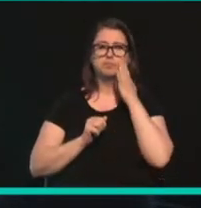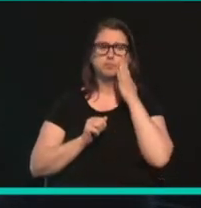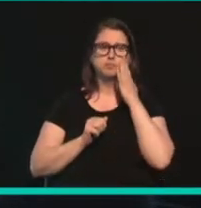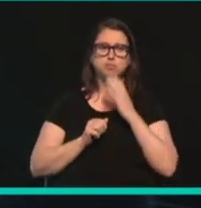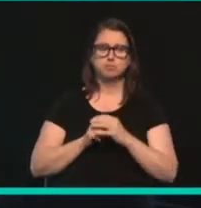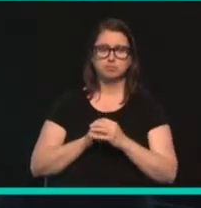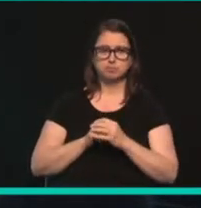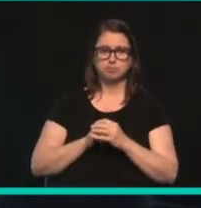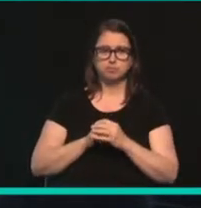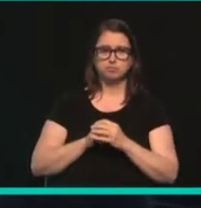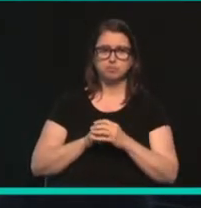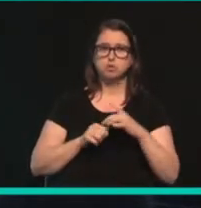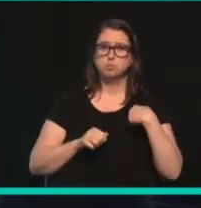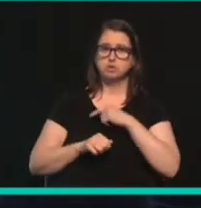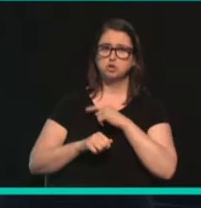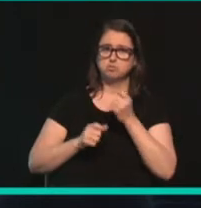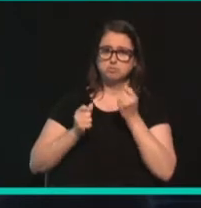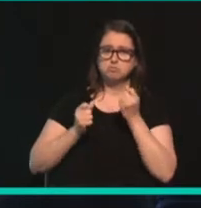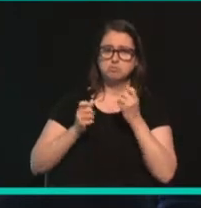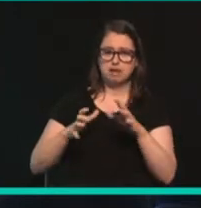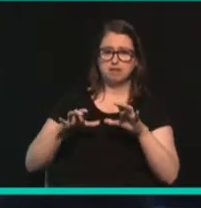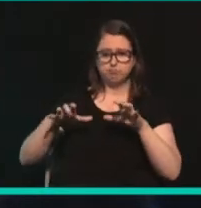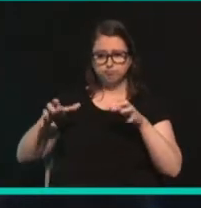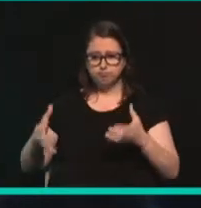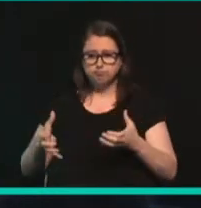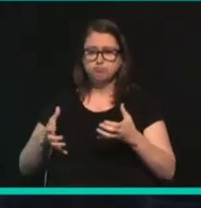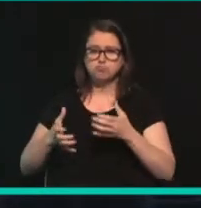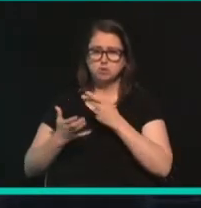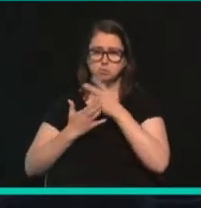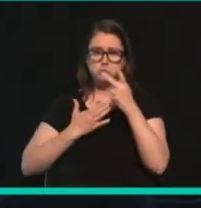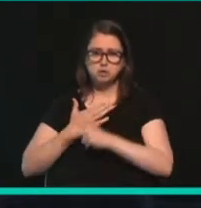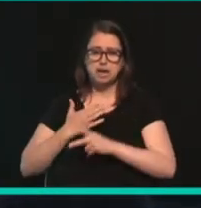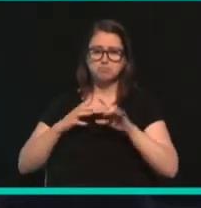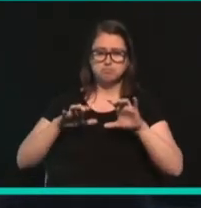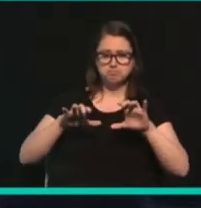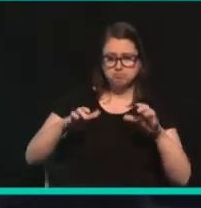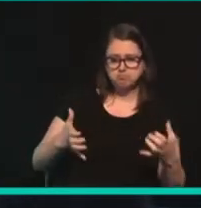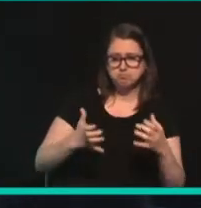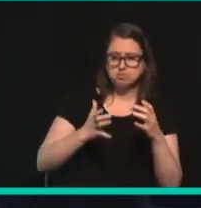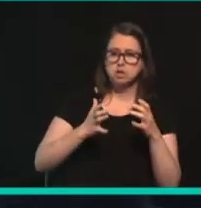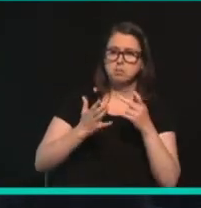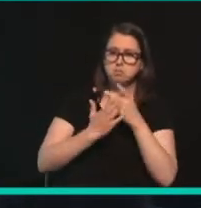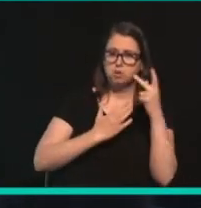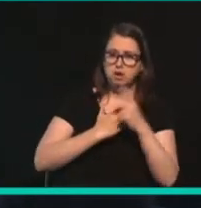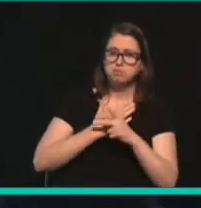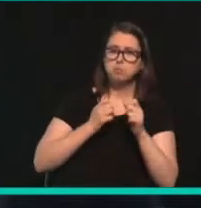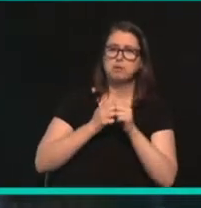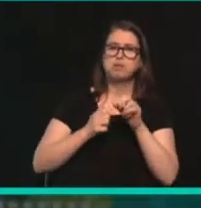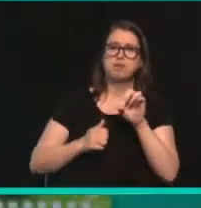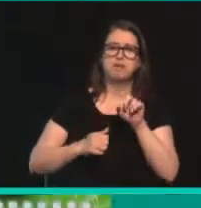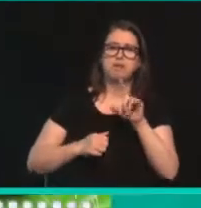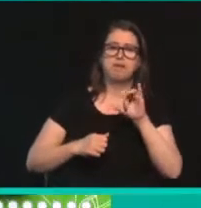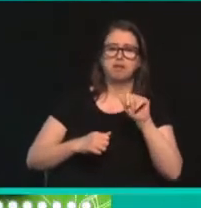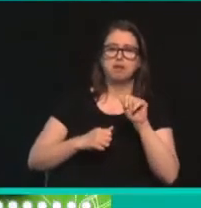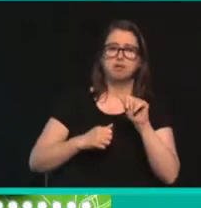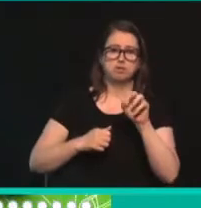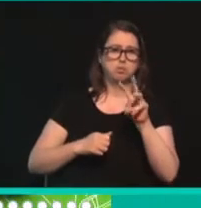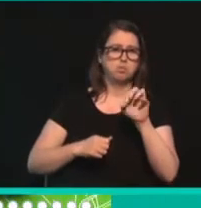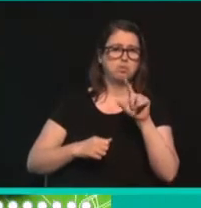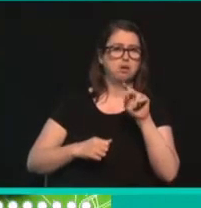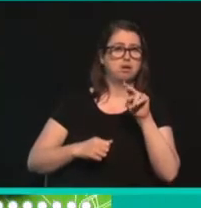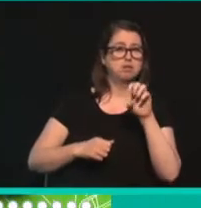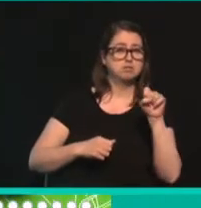doing corporate programs, corporate marketing through Elya Wellness. And this will then allow us to reach